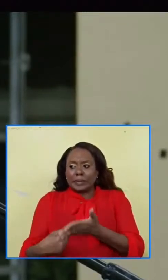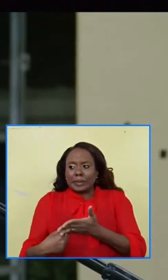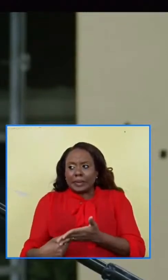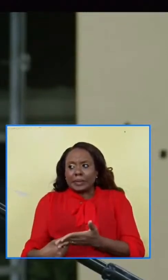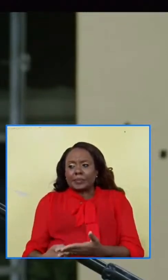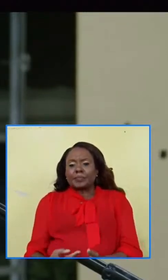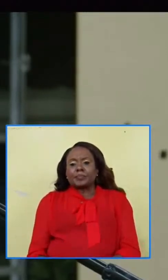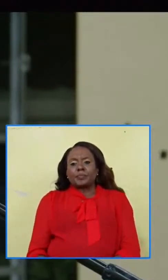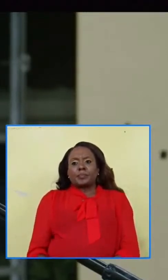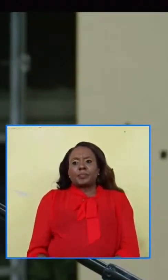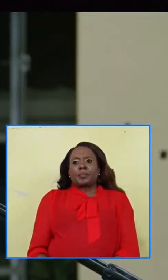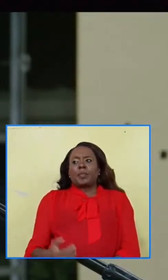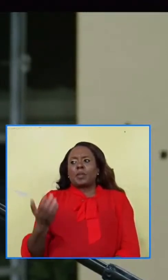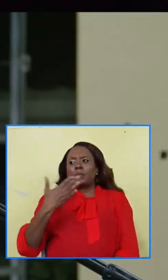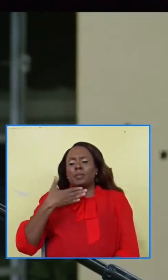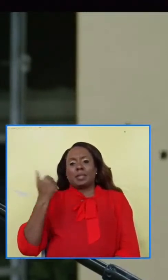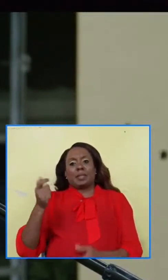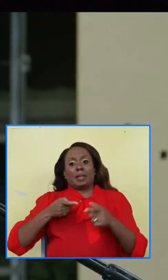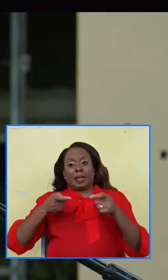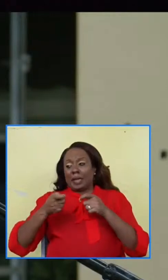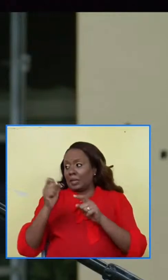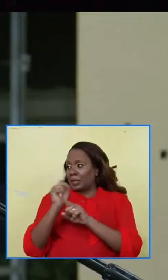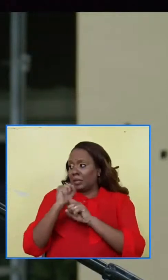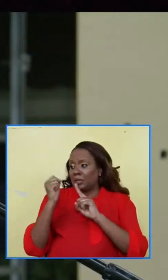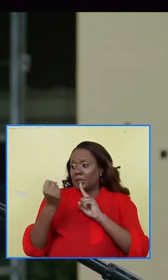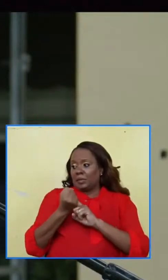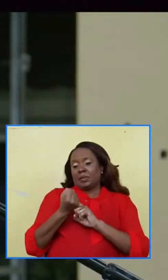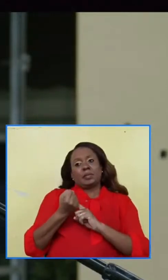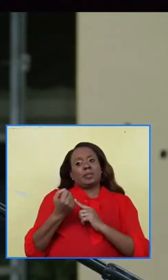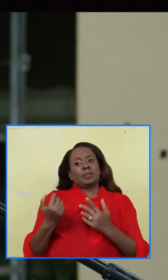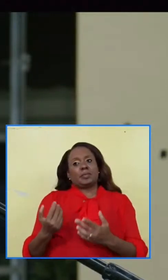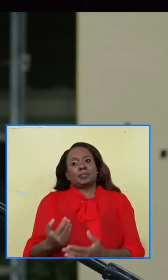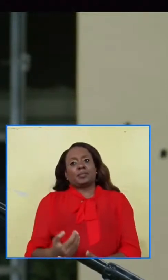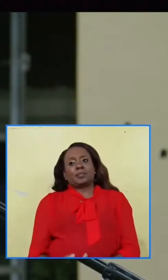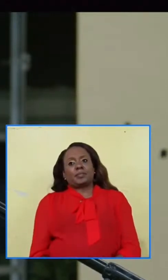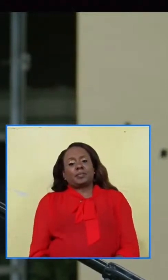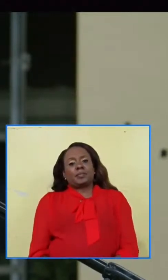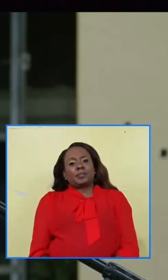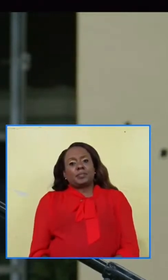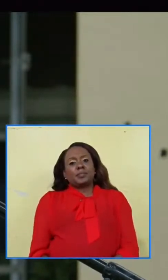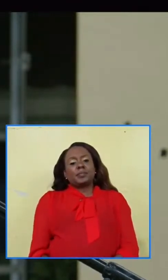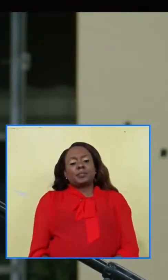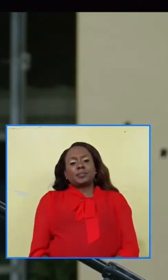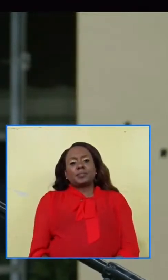better handle these kind of situations, right?